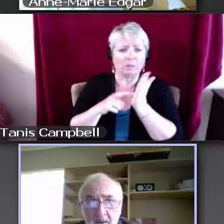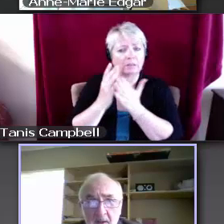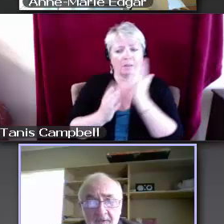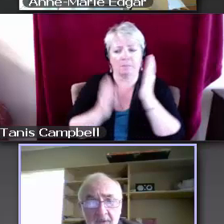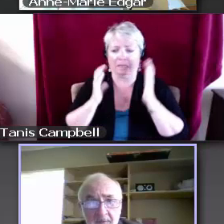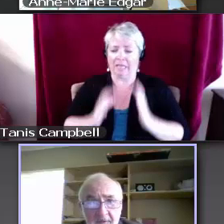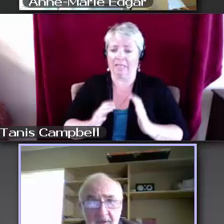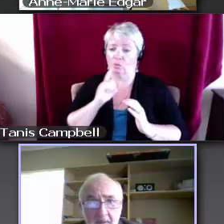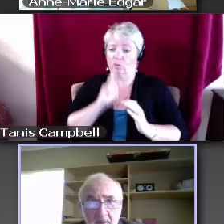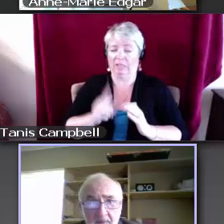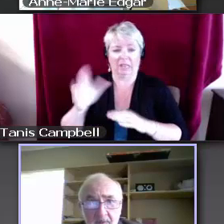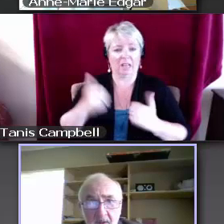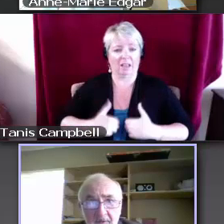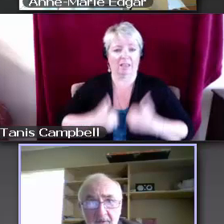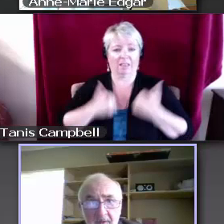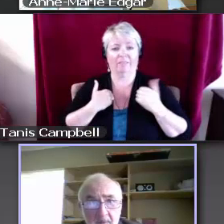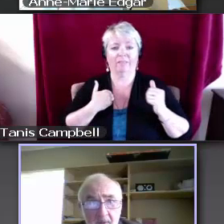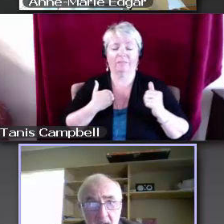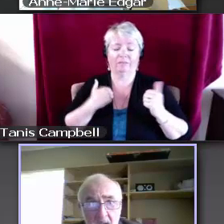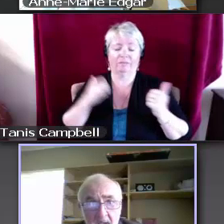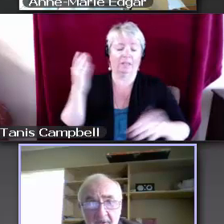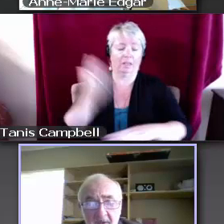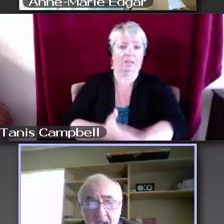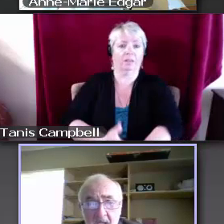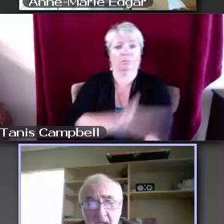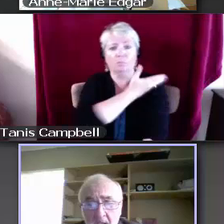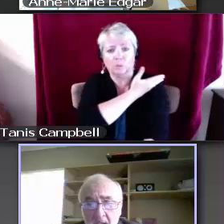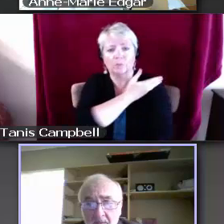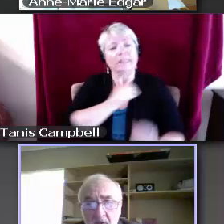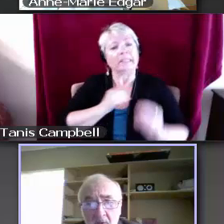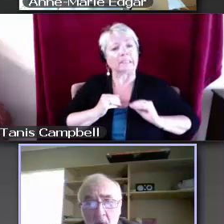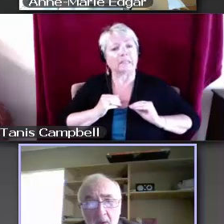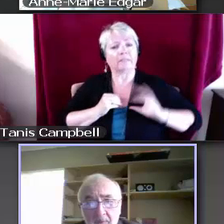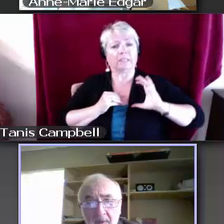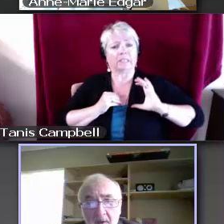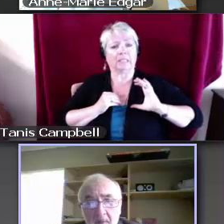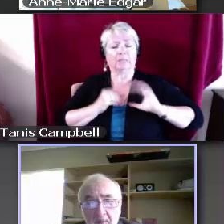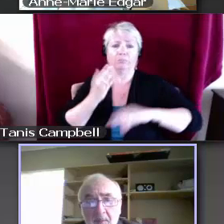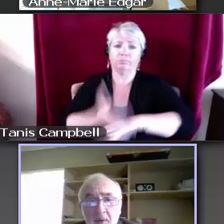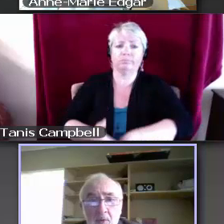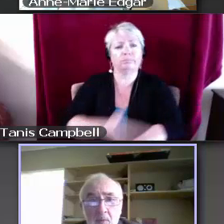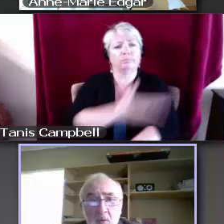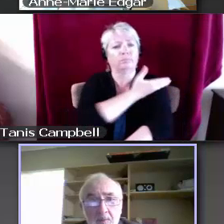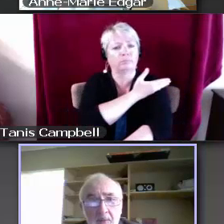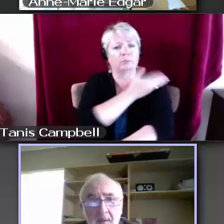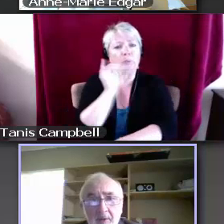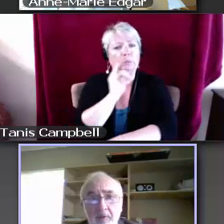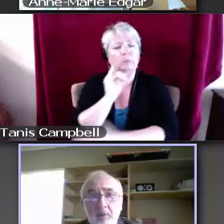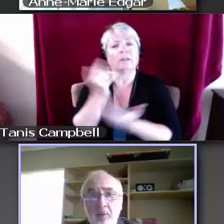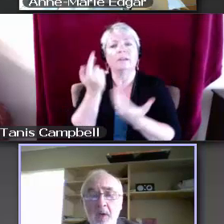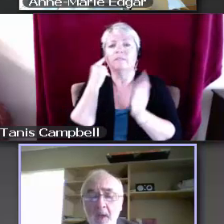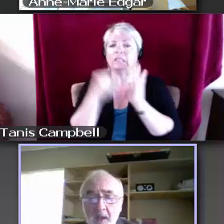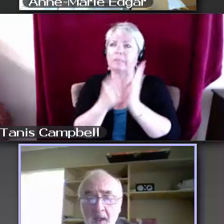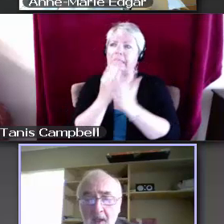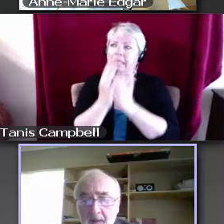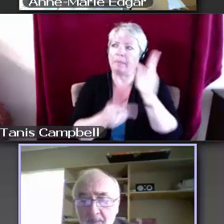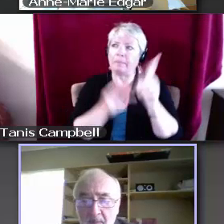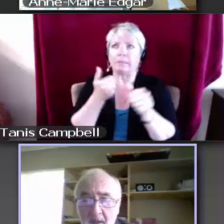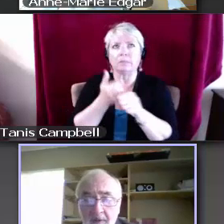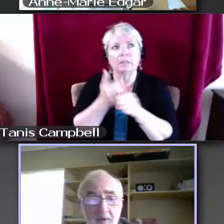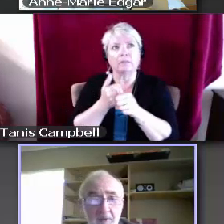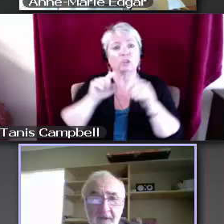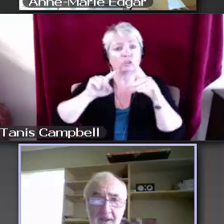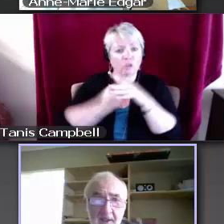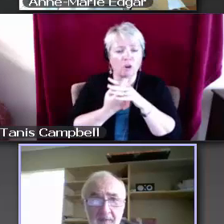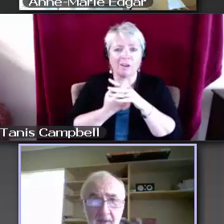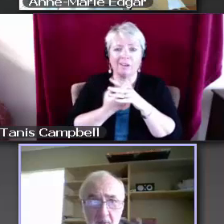improvements in self-esteem of some of our clients, going from people who wouldn't be able to